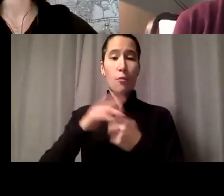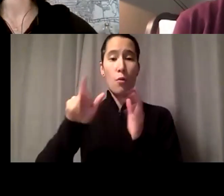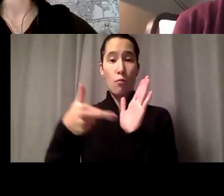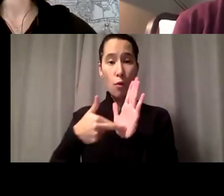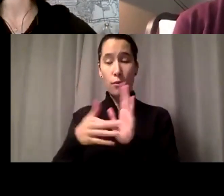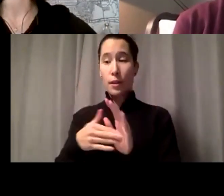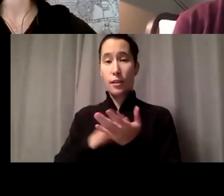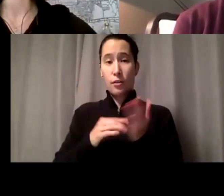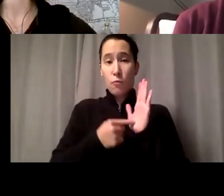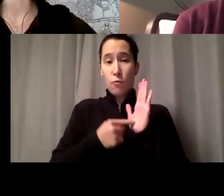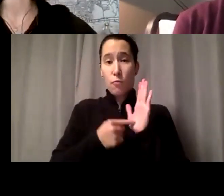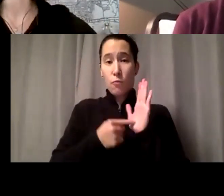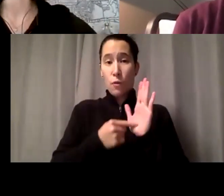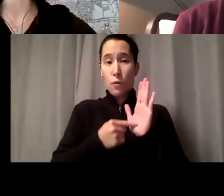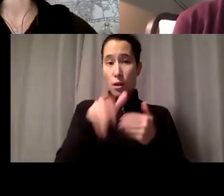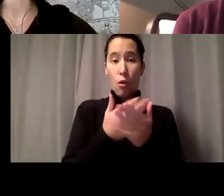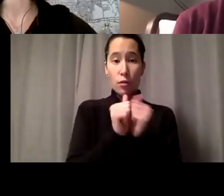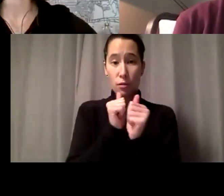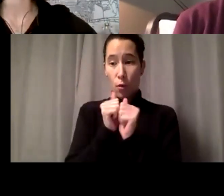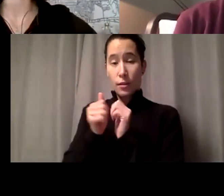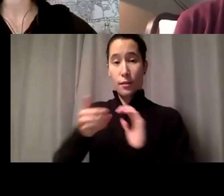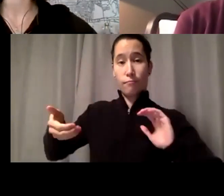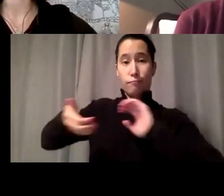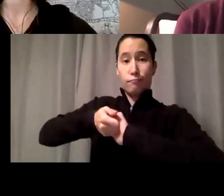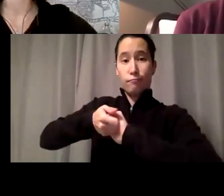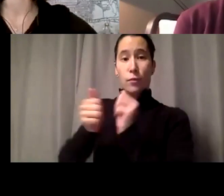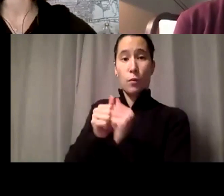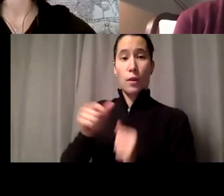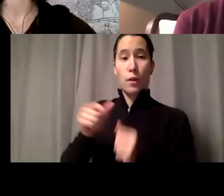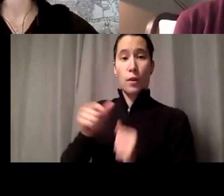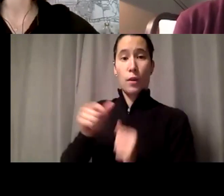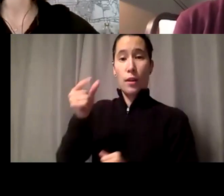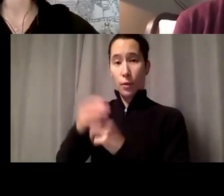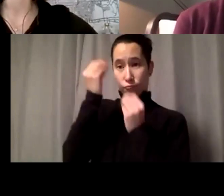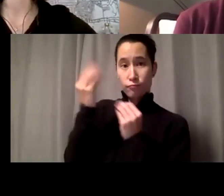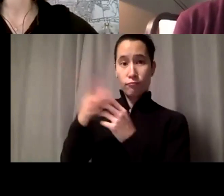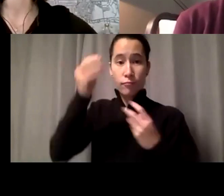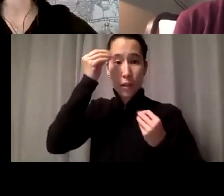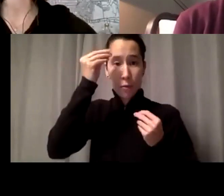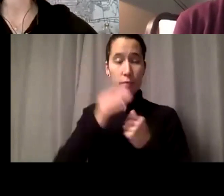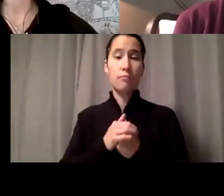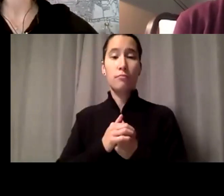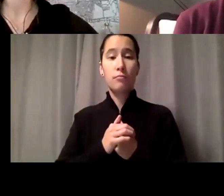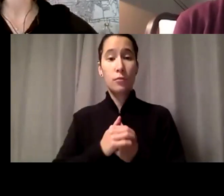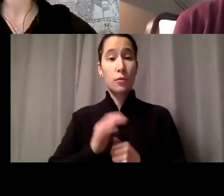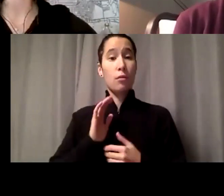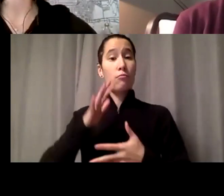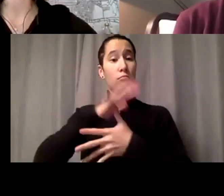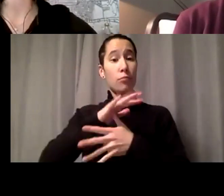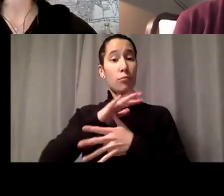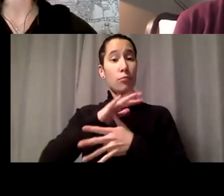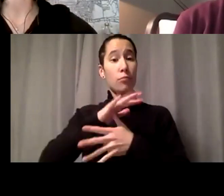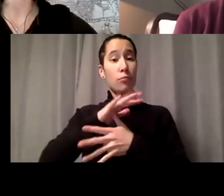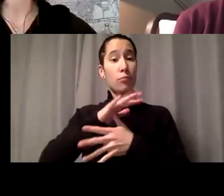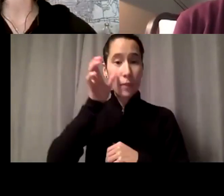to government and government's voice to the sector. It is our priority to listen, to enhance these relationships